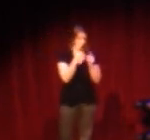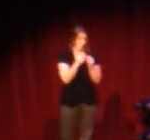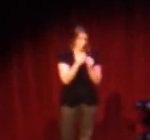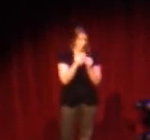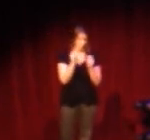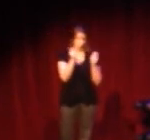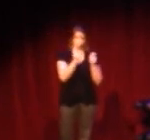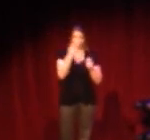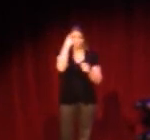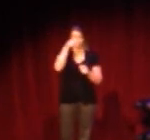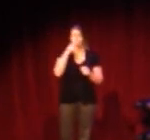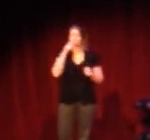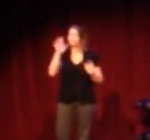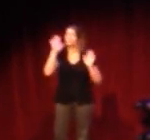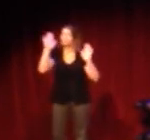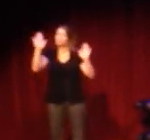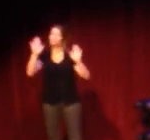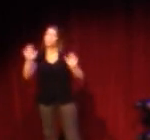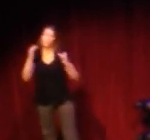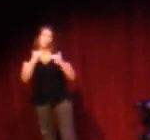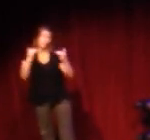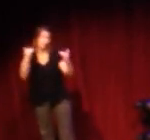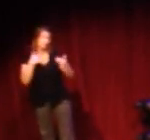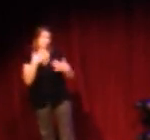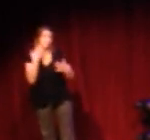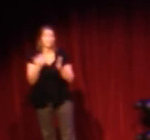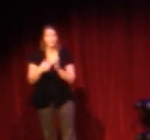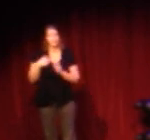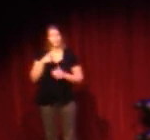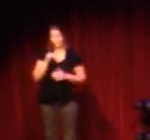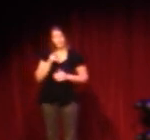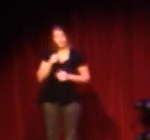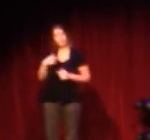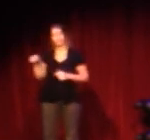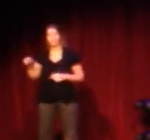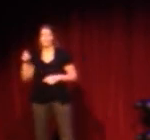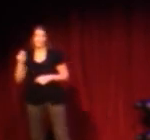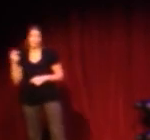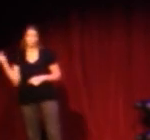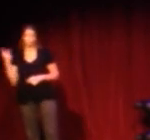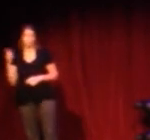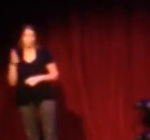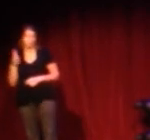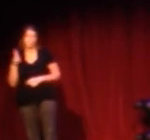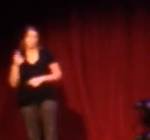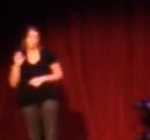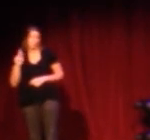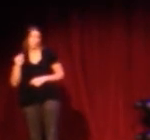Audience. Once again, my name is Vince. I'm Dan. We are the Bucket Boys.